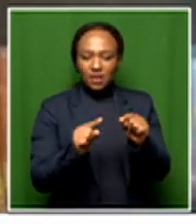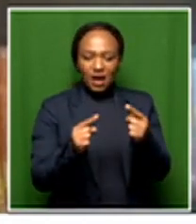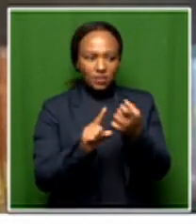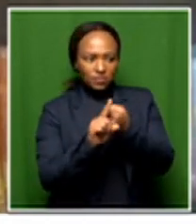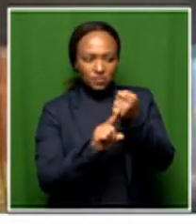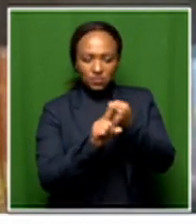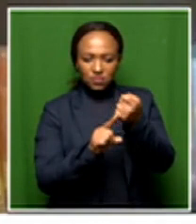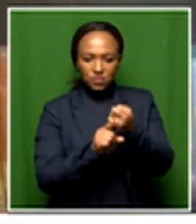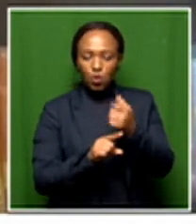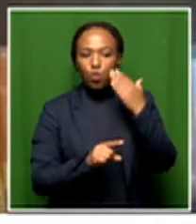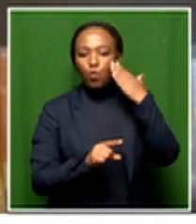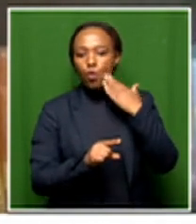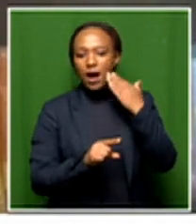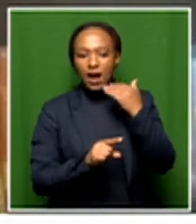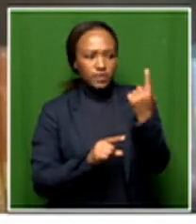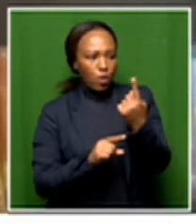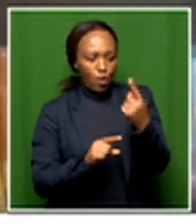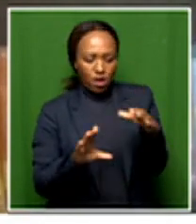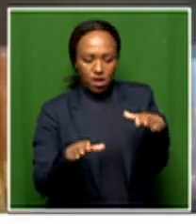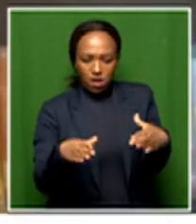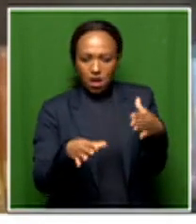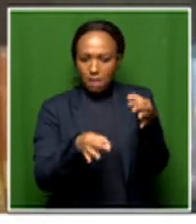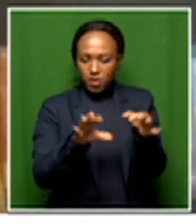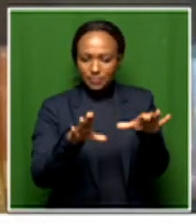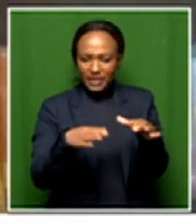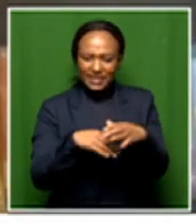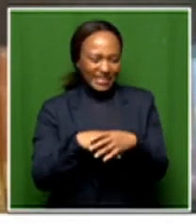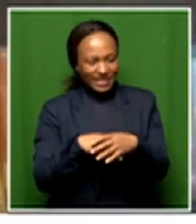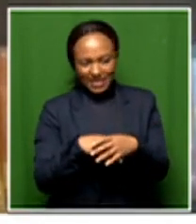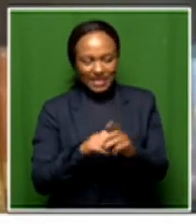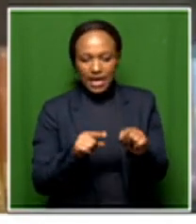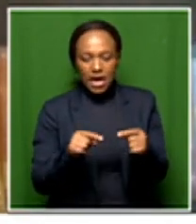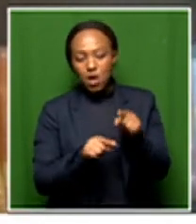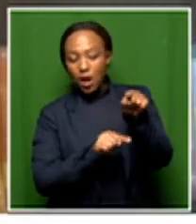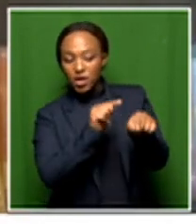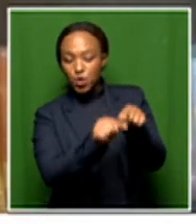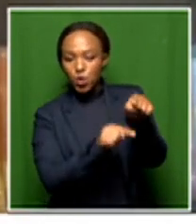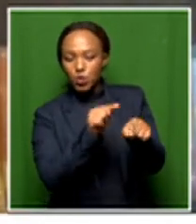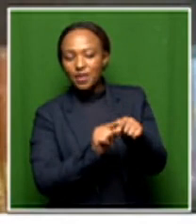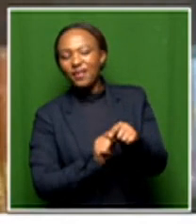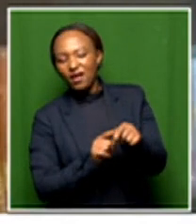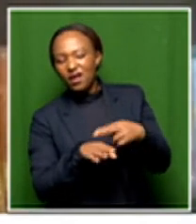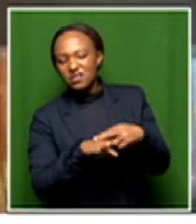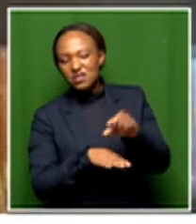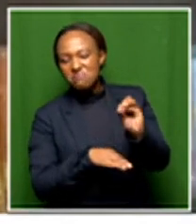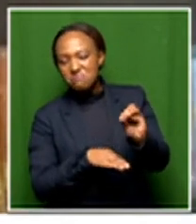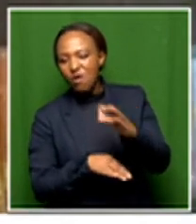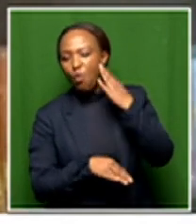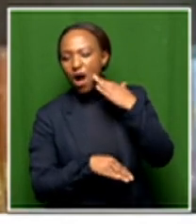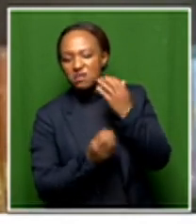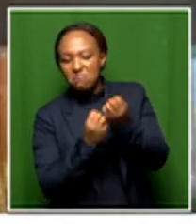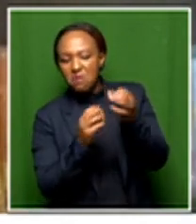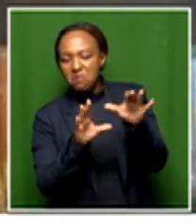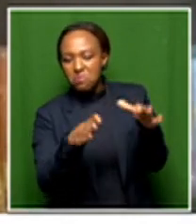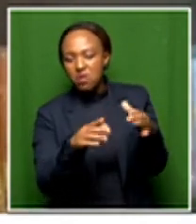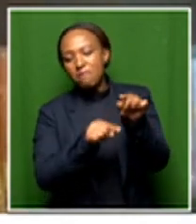them to run a whites-only party. They would be accused of racism all the time, and they would